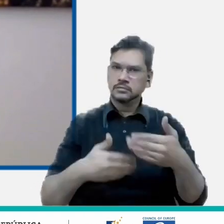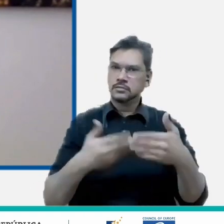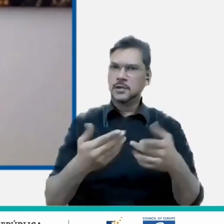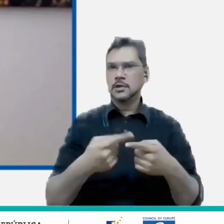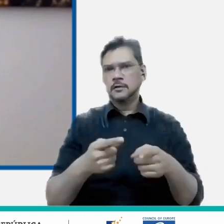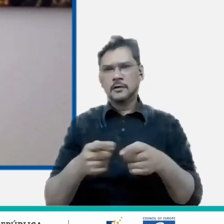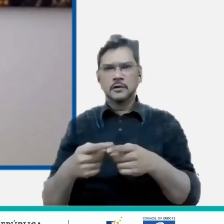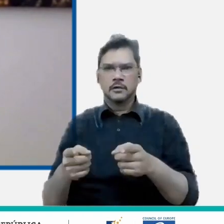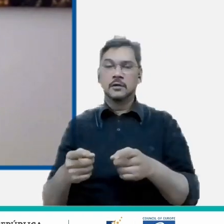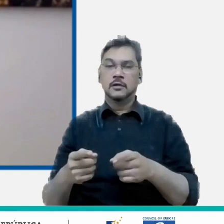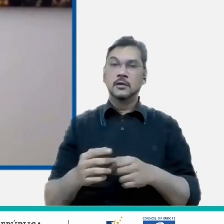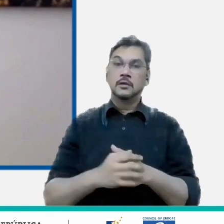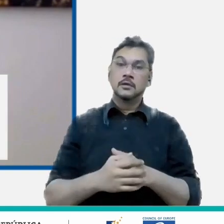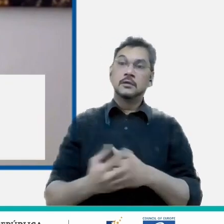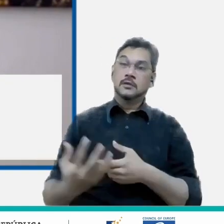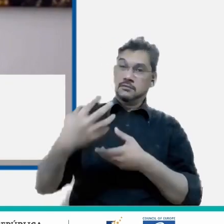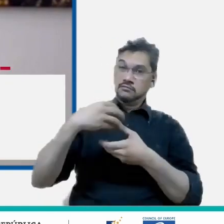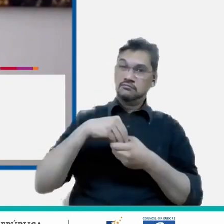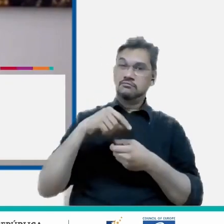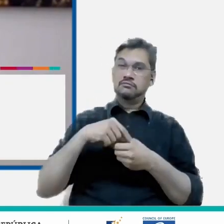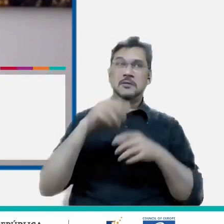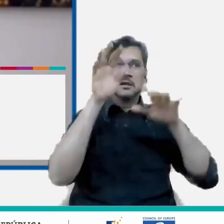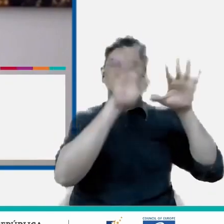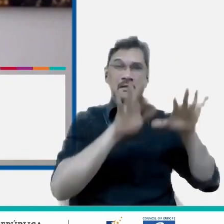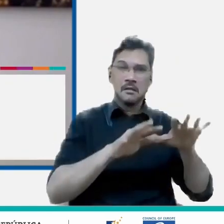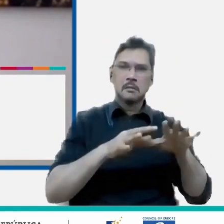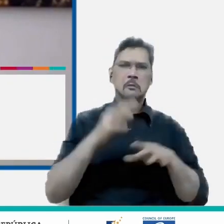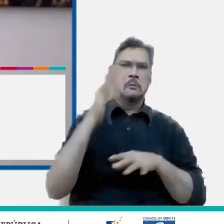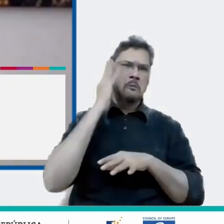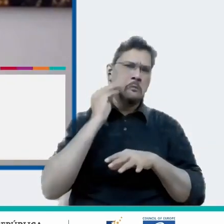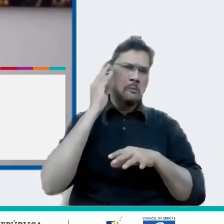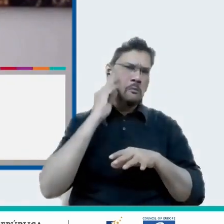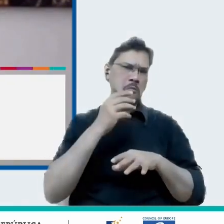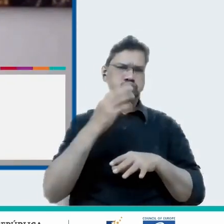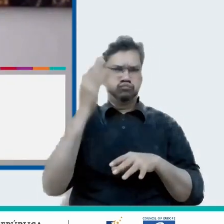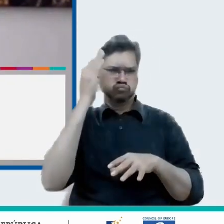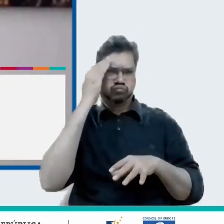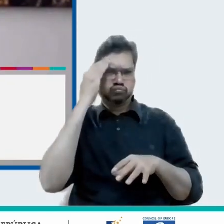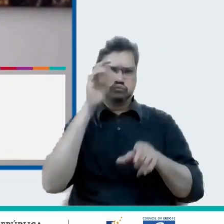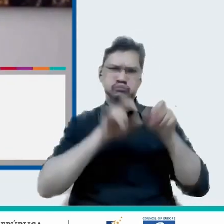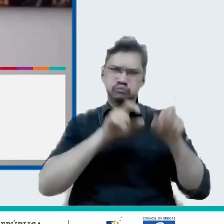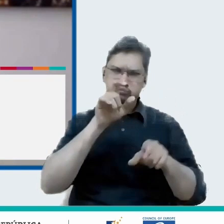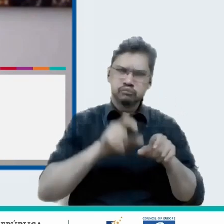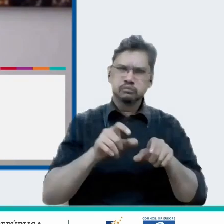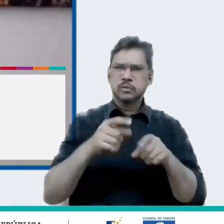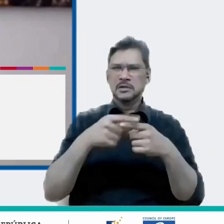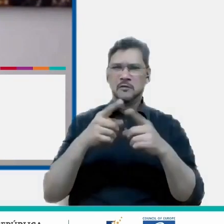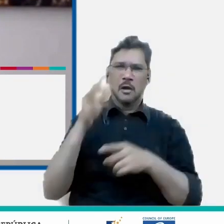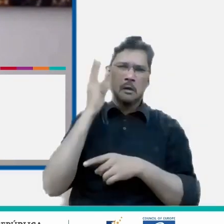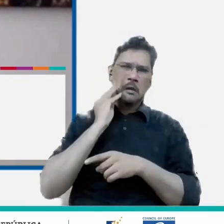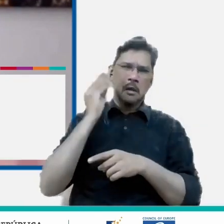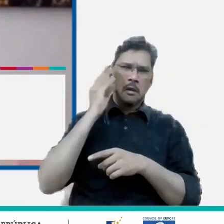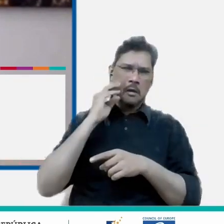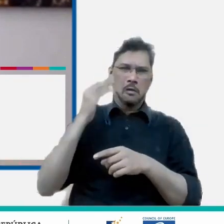of climate expert, change experts into the risk assessment teams, as well as collection of new reliable